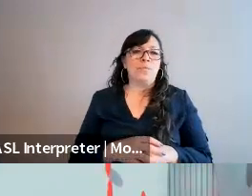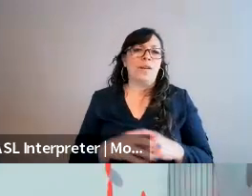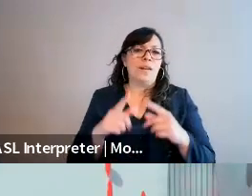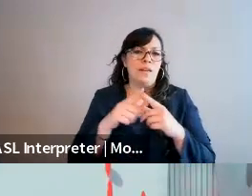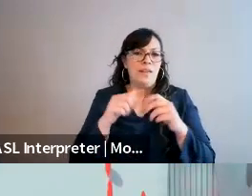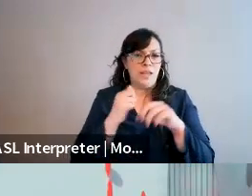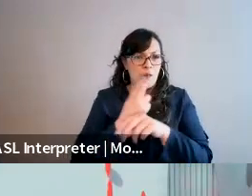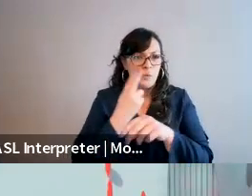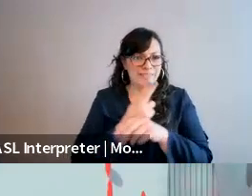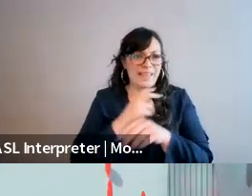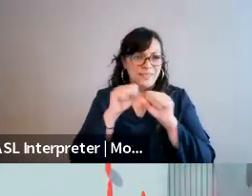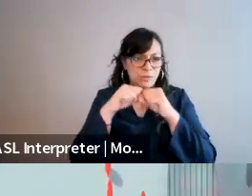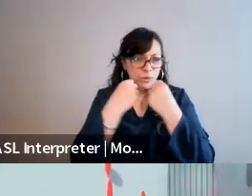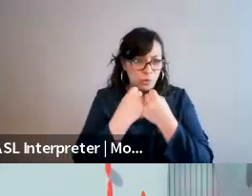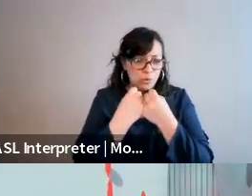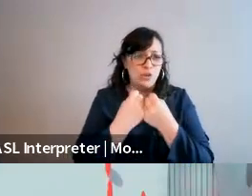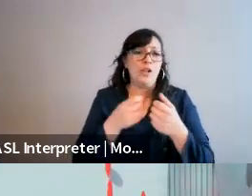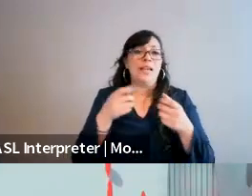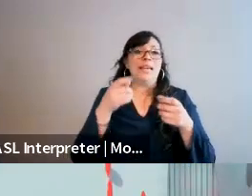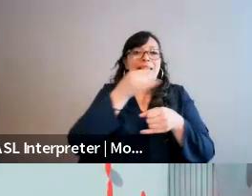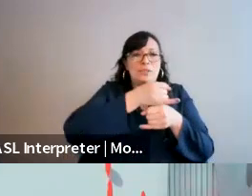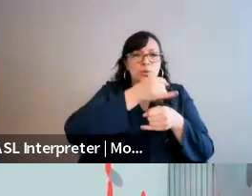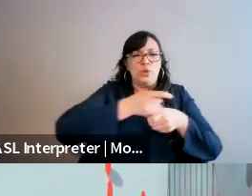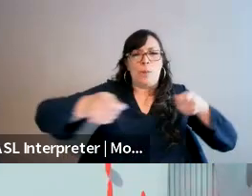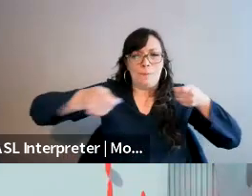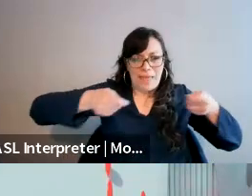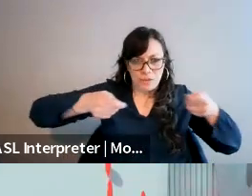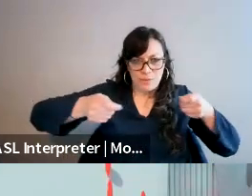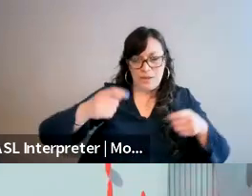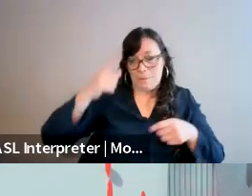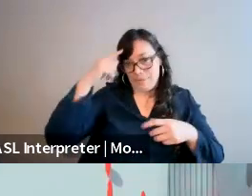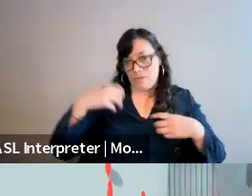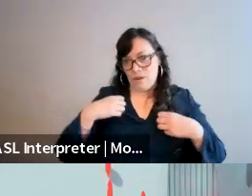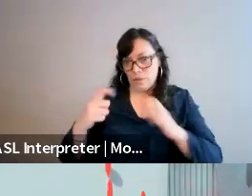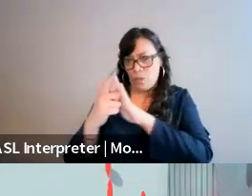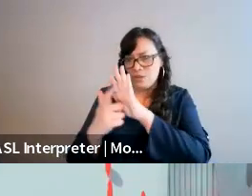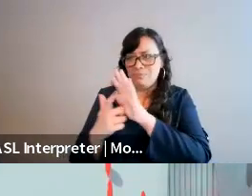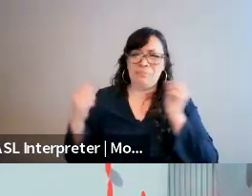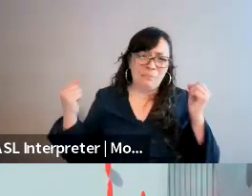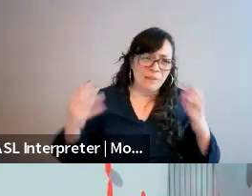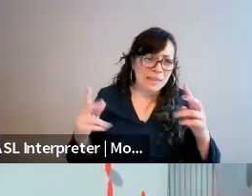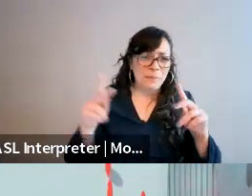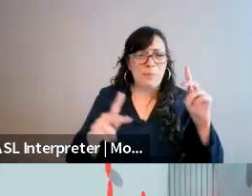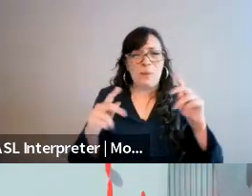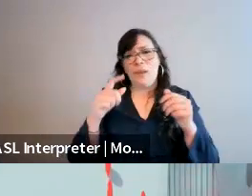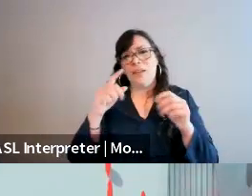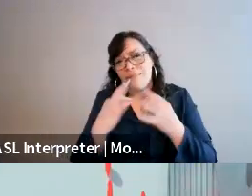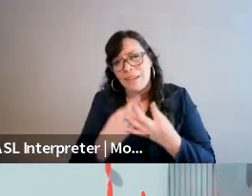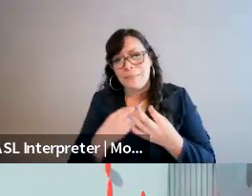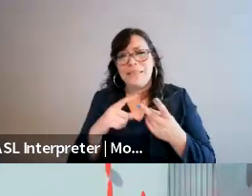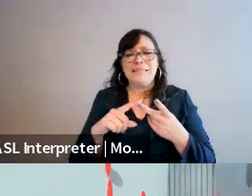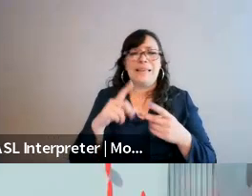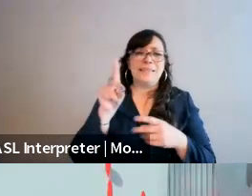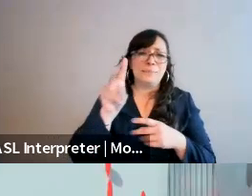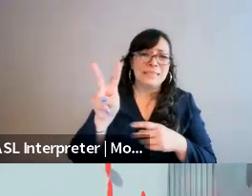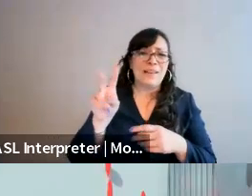being used as social institutional management, mental health laws. So lots of people in family and domestic conflicts